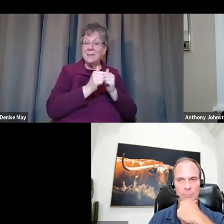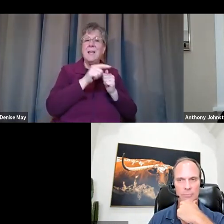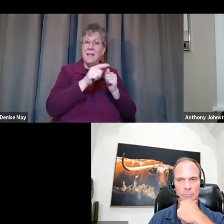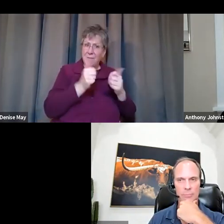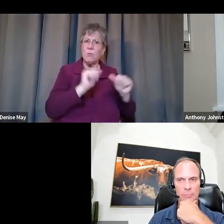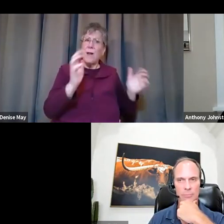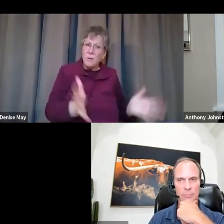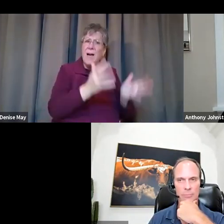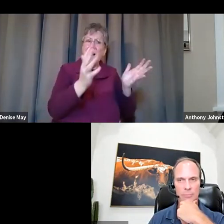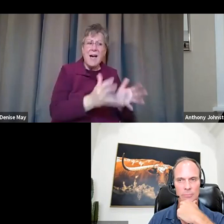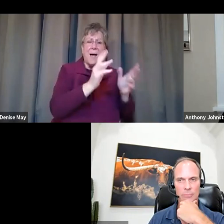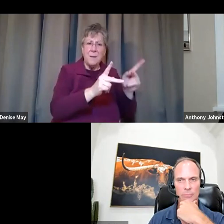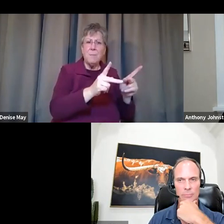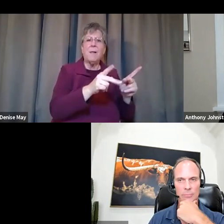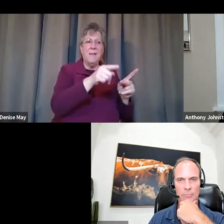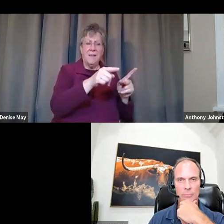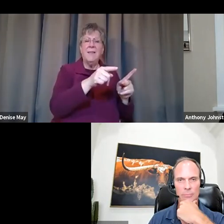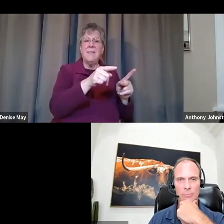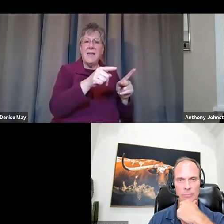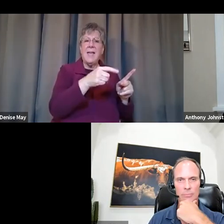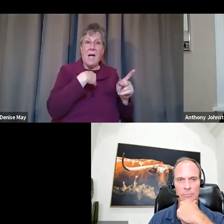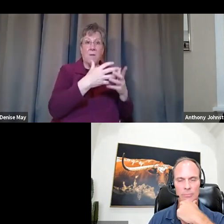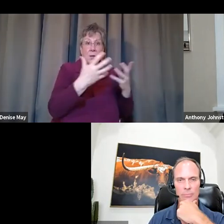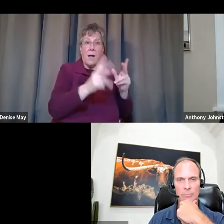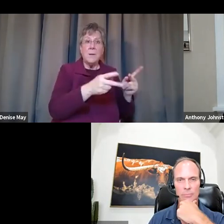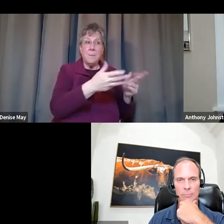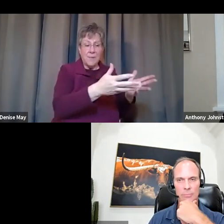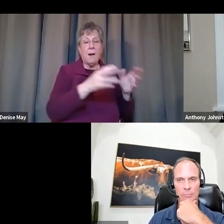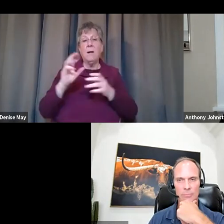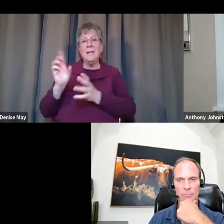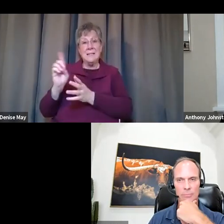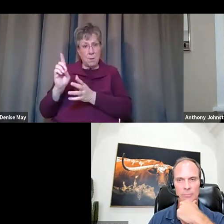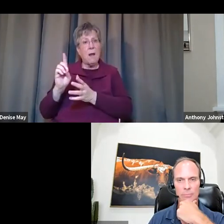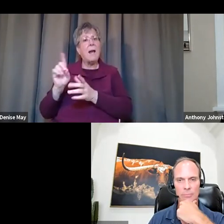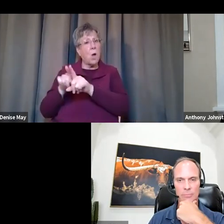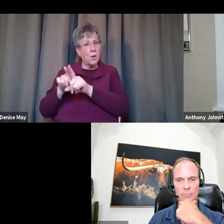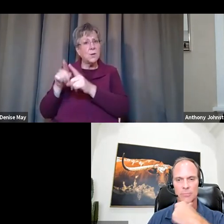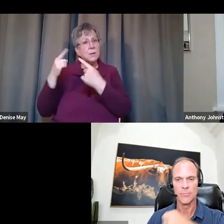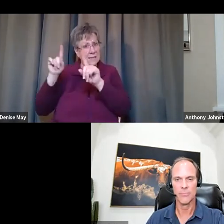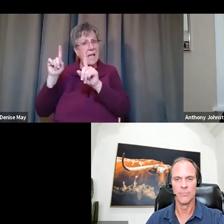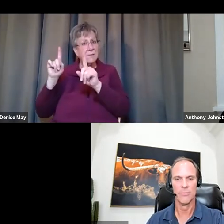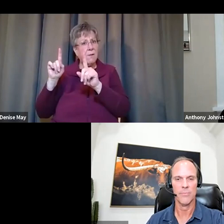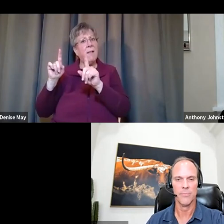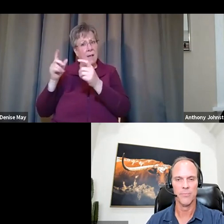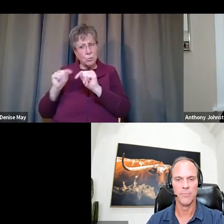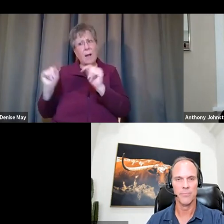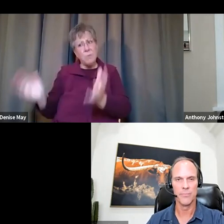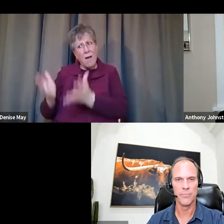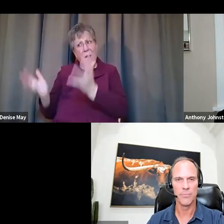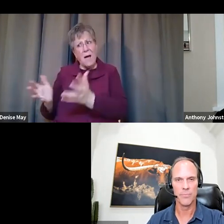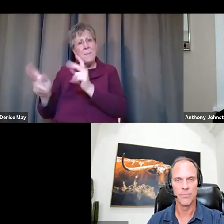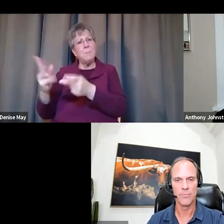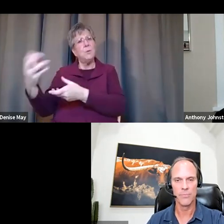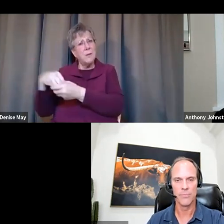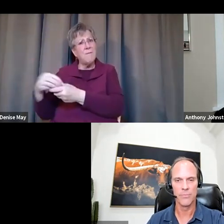their supporters, and they have a deep well to go to. Democratic campaigns have been successful similarly, have often been